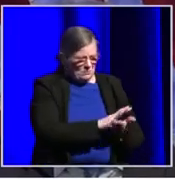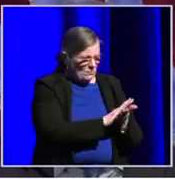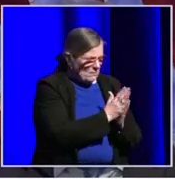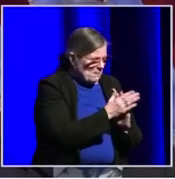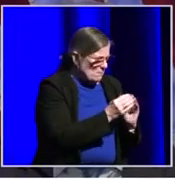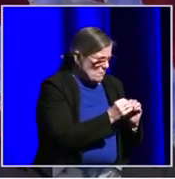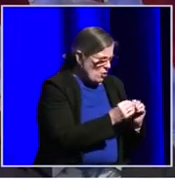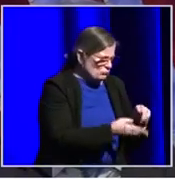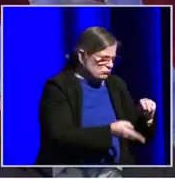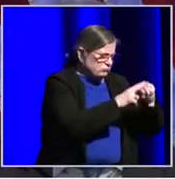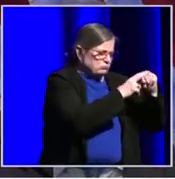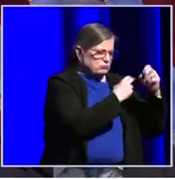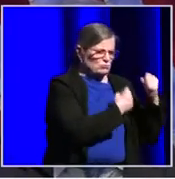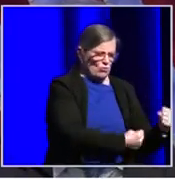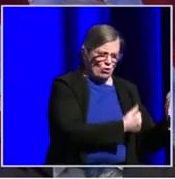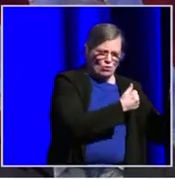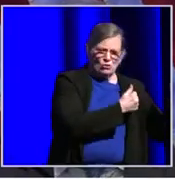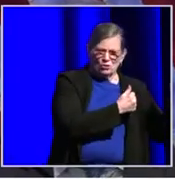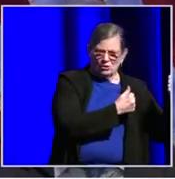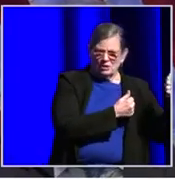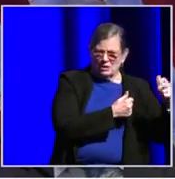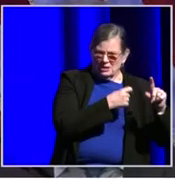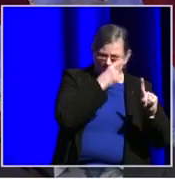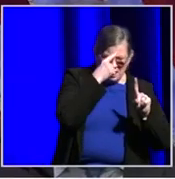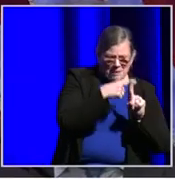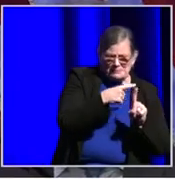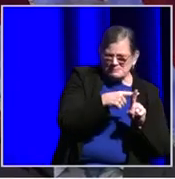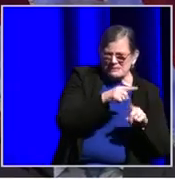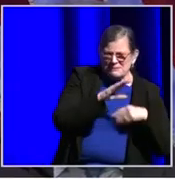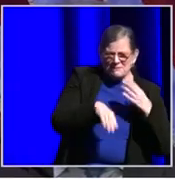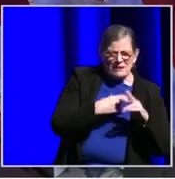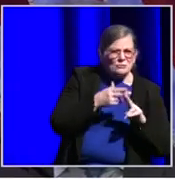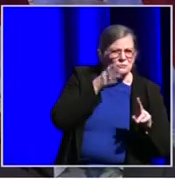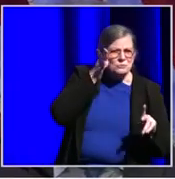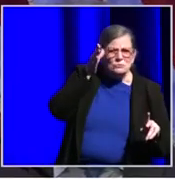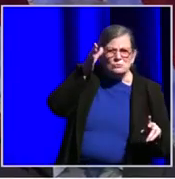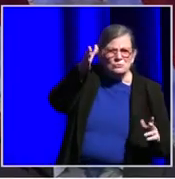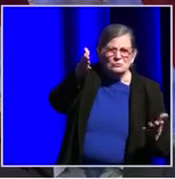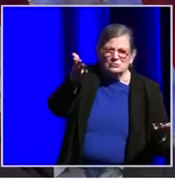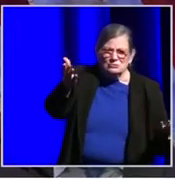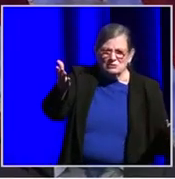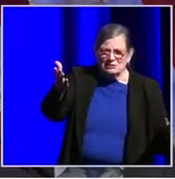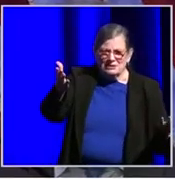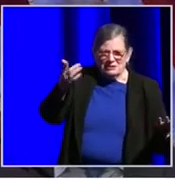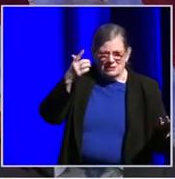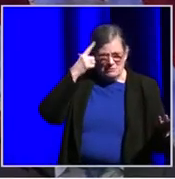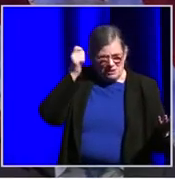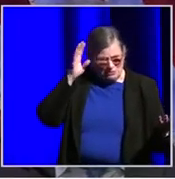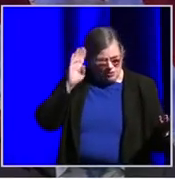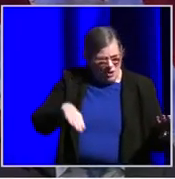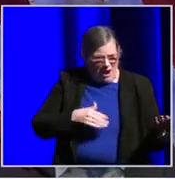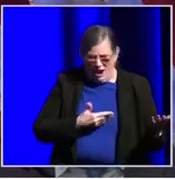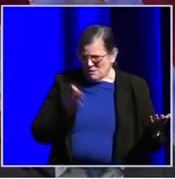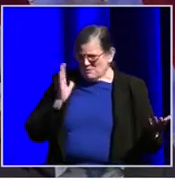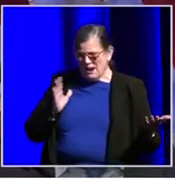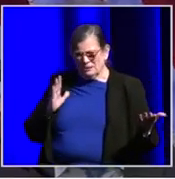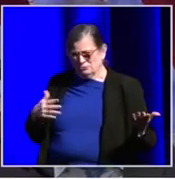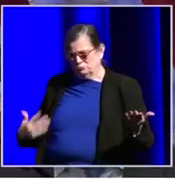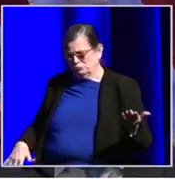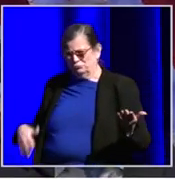I'm optimistic about our future because I know our past. I know about the